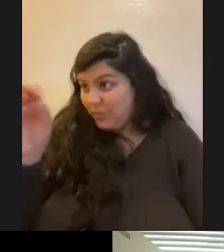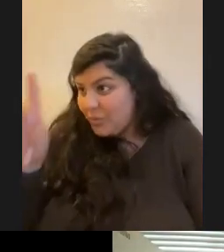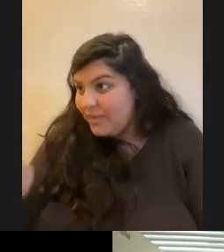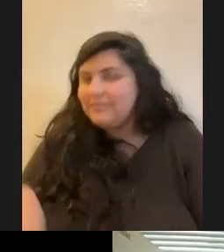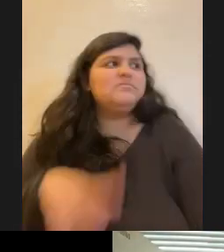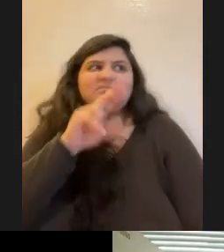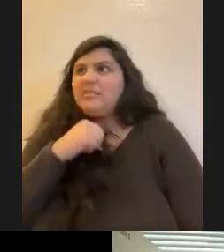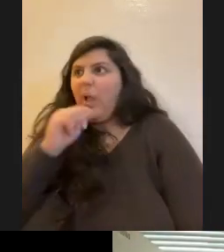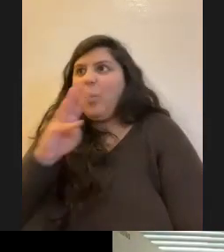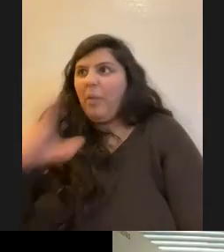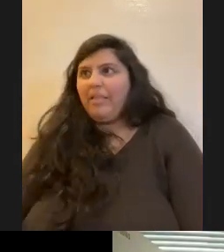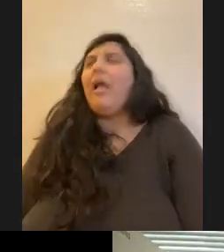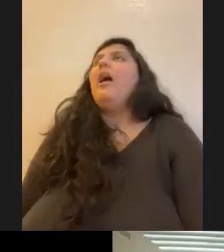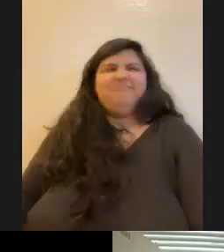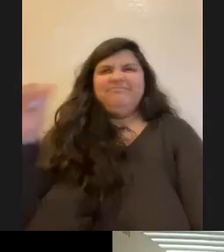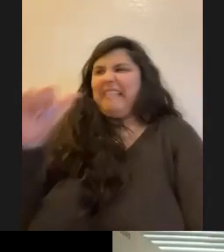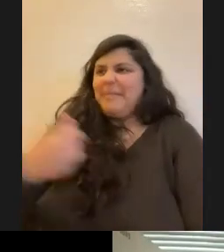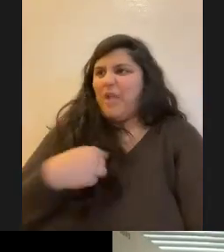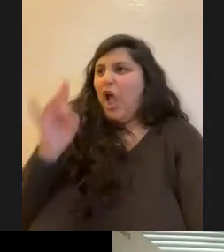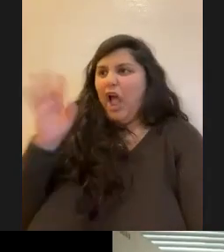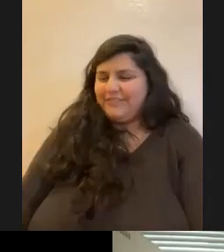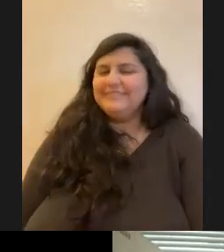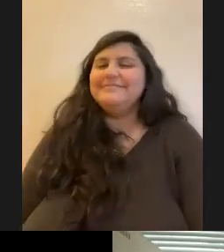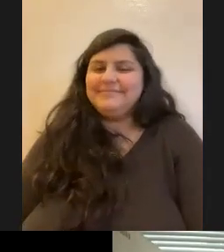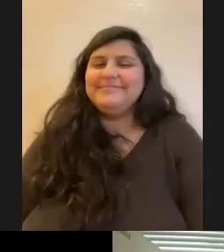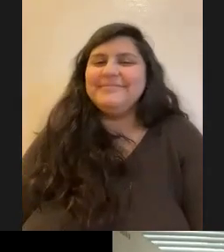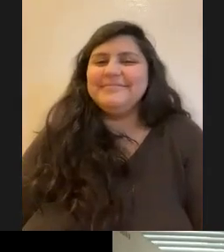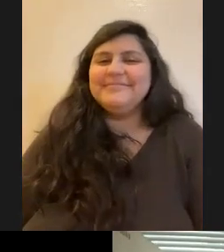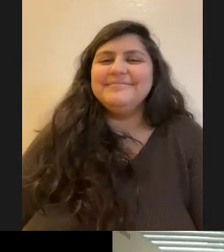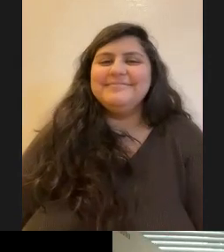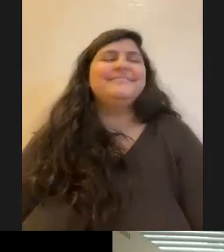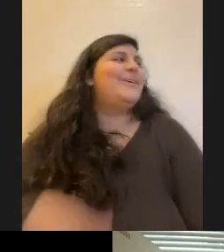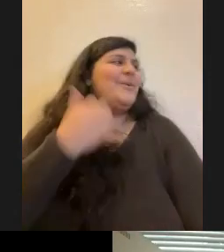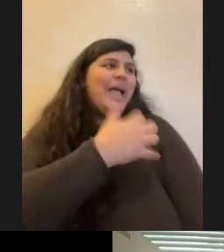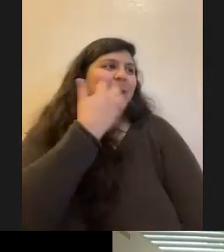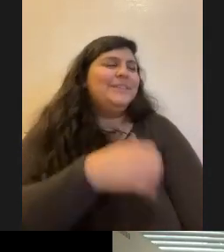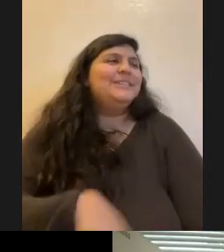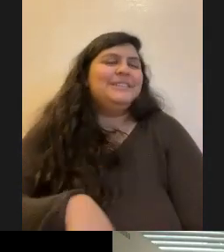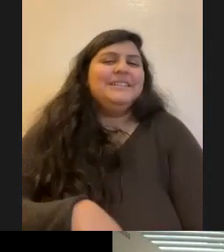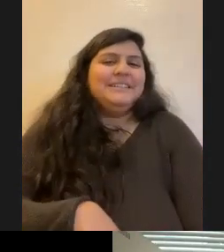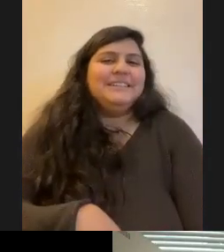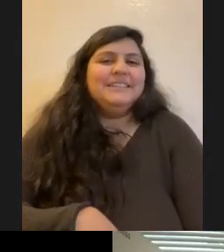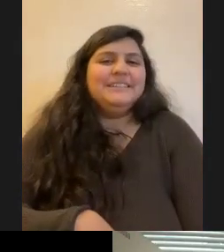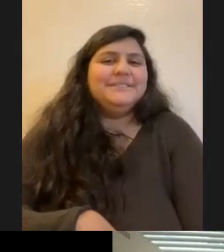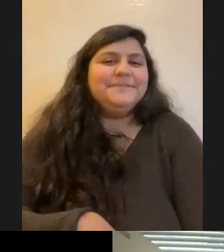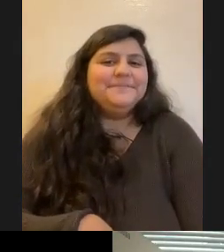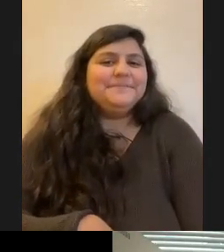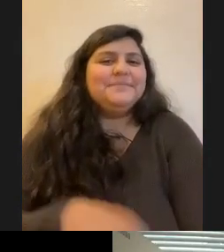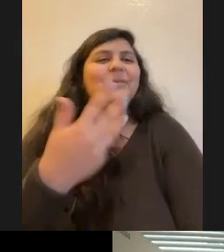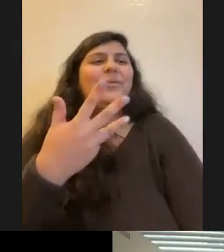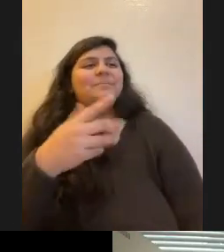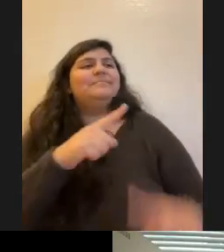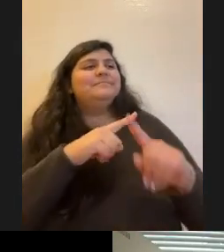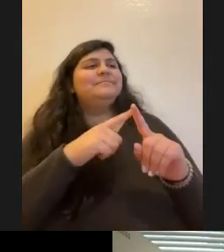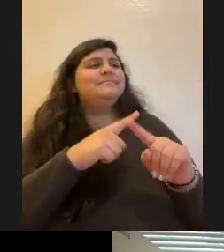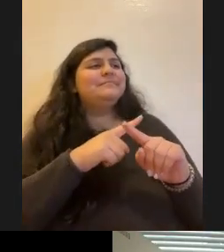like, no, cool, neither am I. Wow, We're all that is facing it. one of the like aspects of sometimes being a